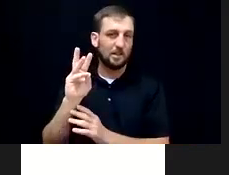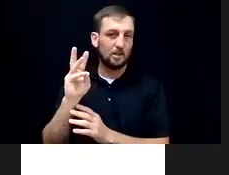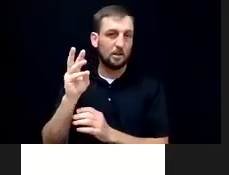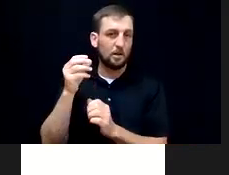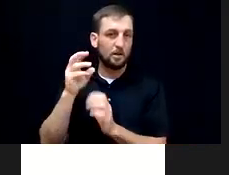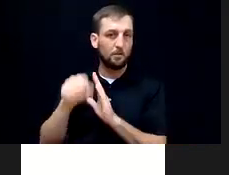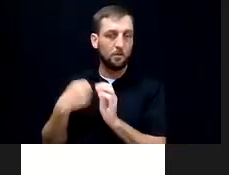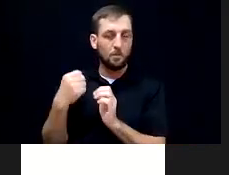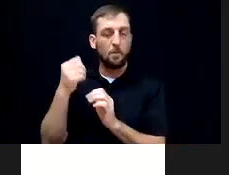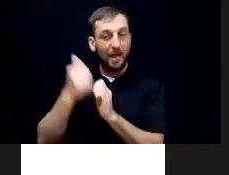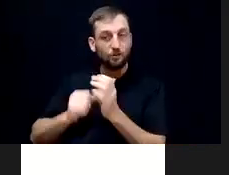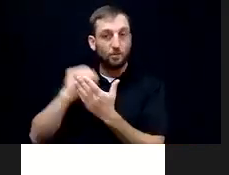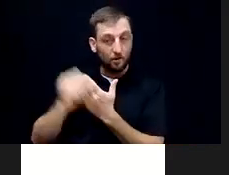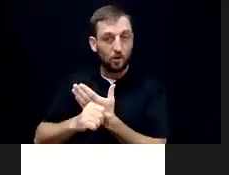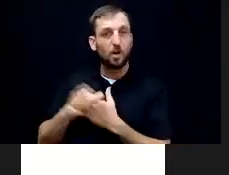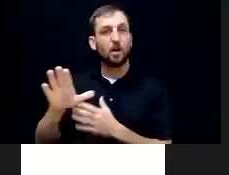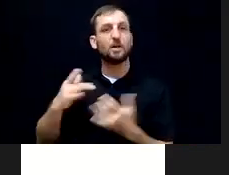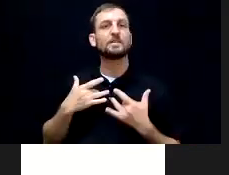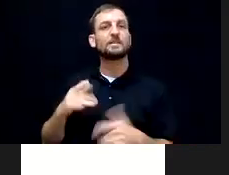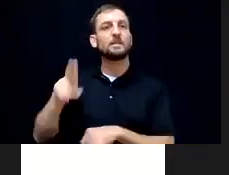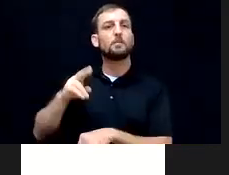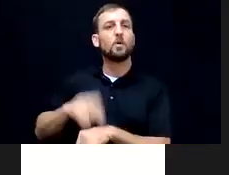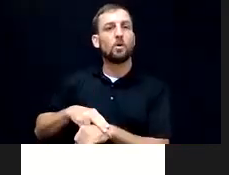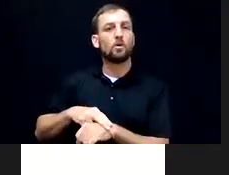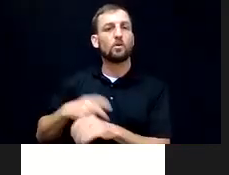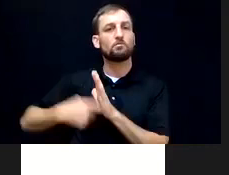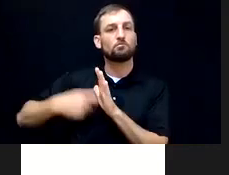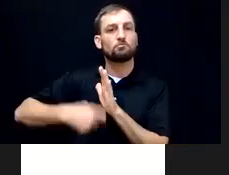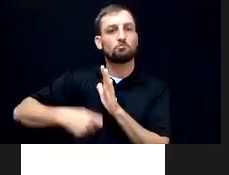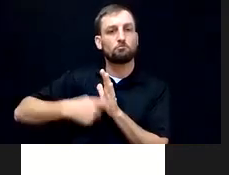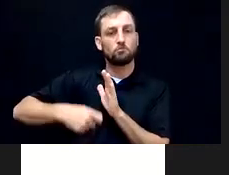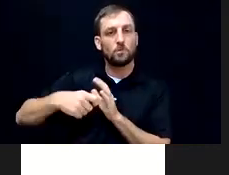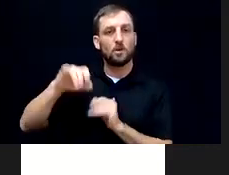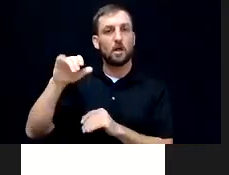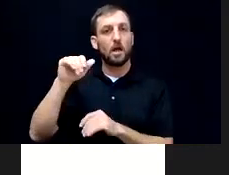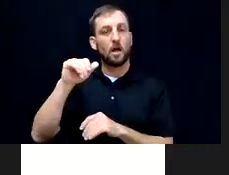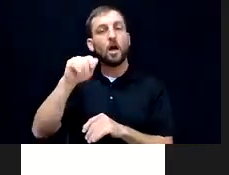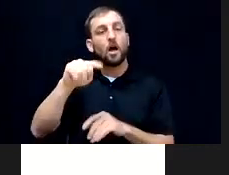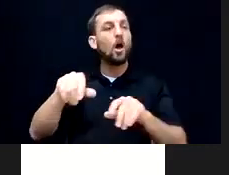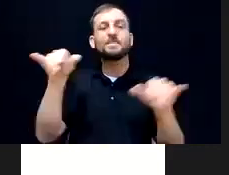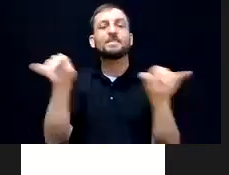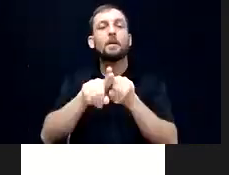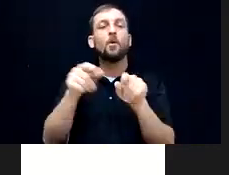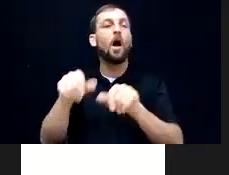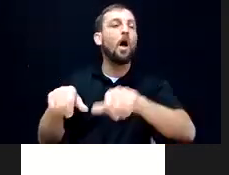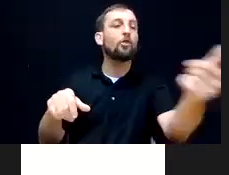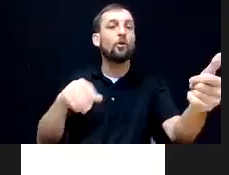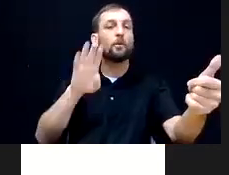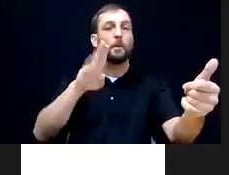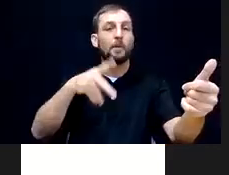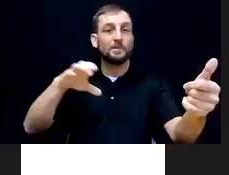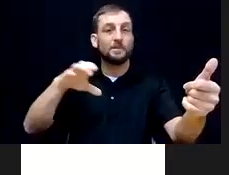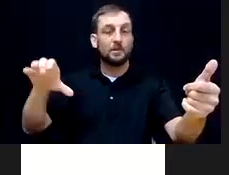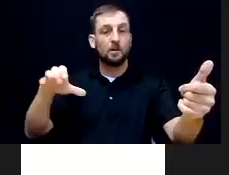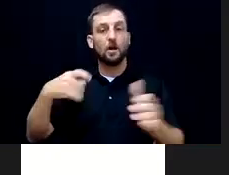typical tuition and fees that a student would at Berger Parish Community College. The fee for our program supports for our